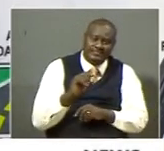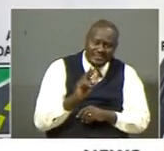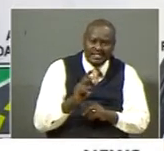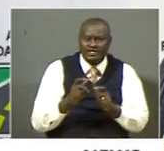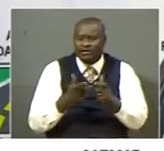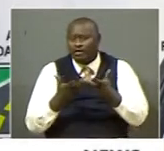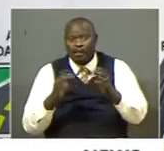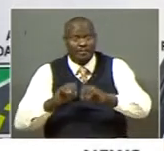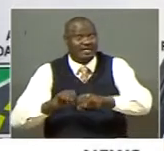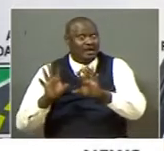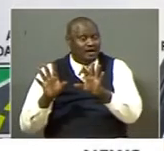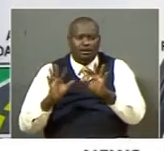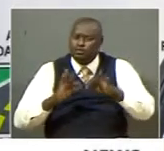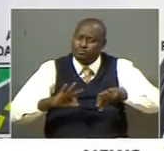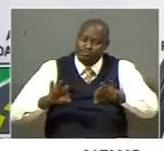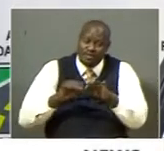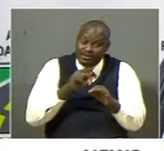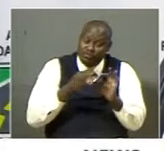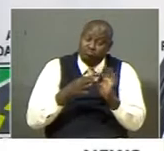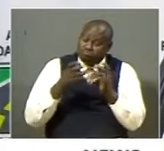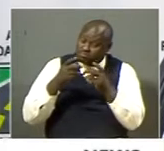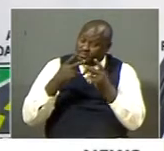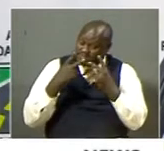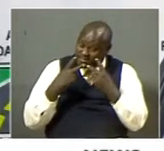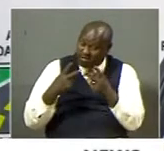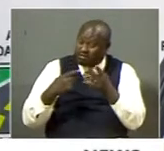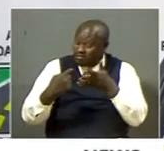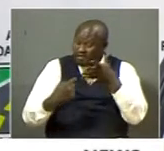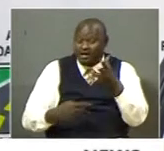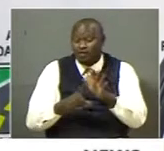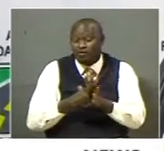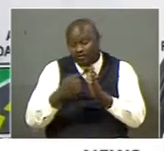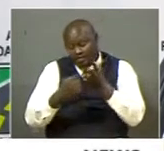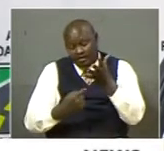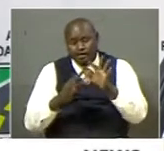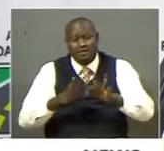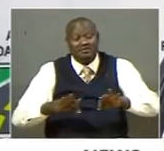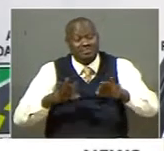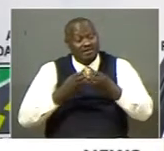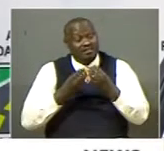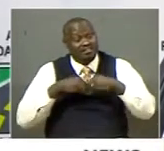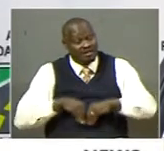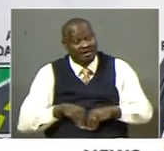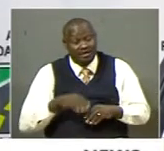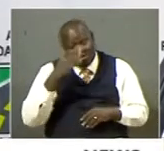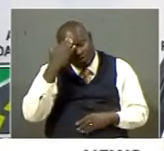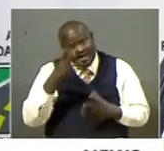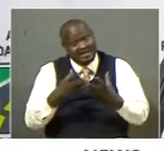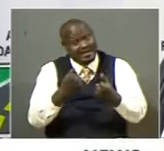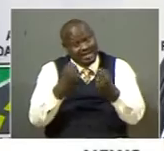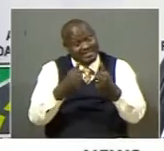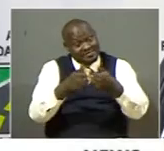continue familiarizing themselves with these regulations to avoid the harsh penalties and so that